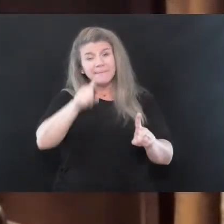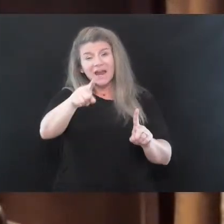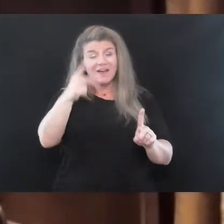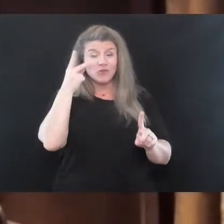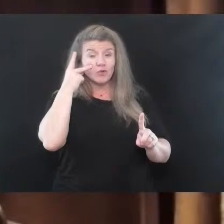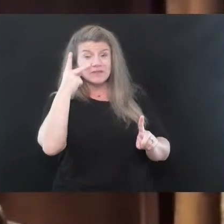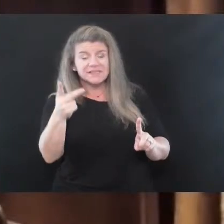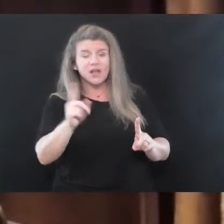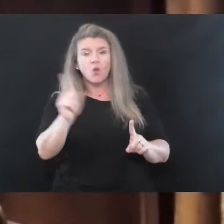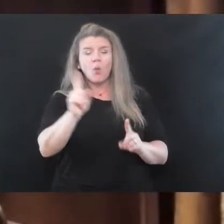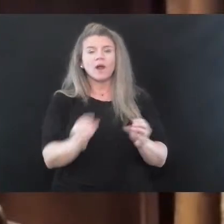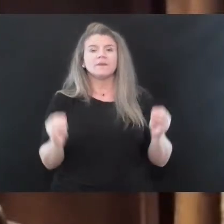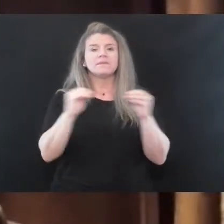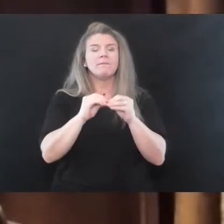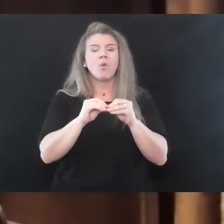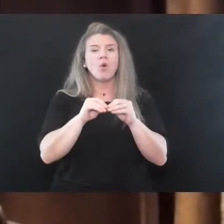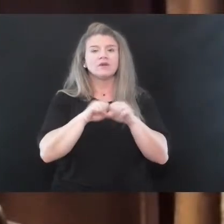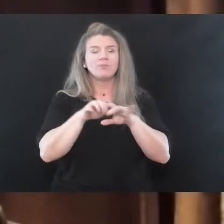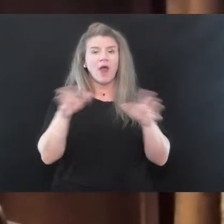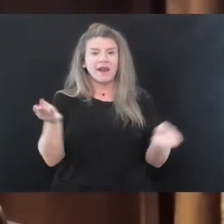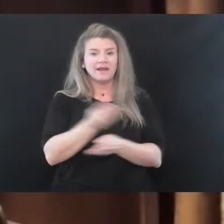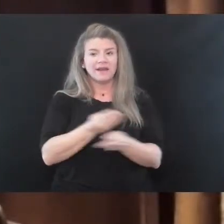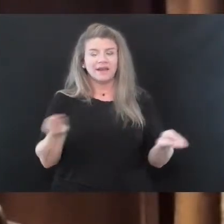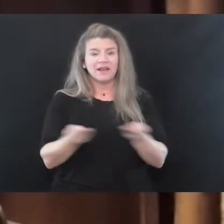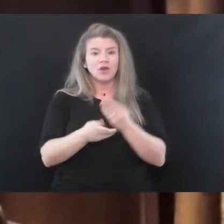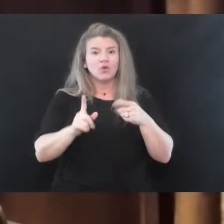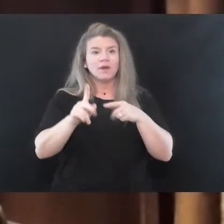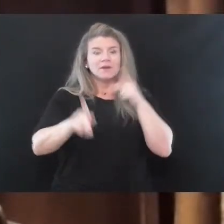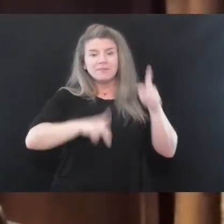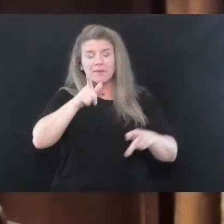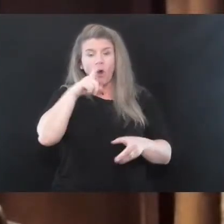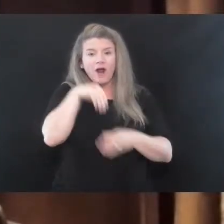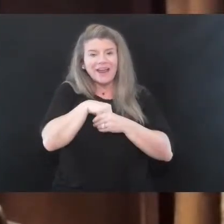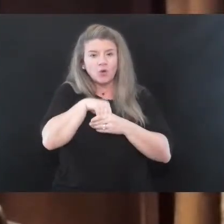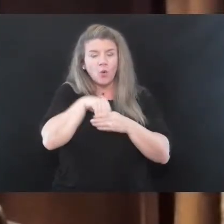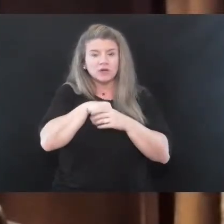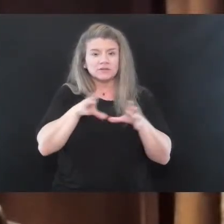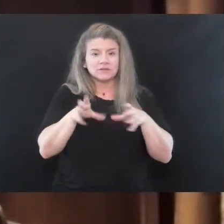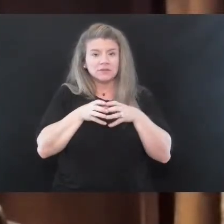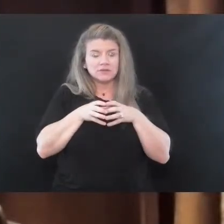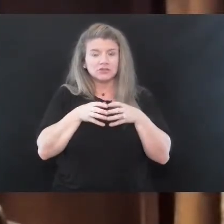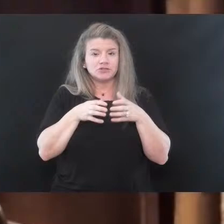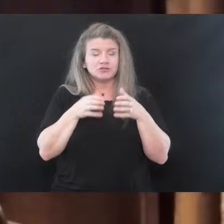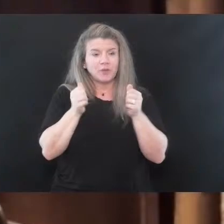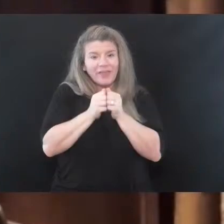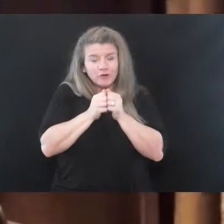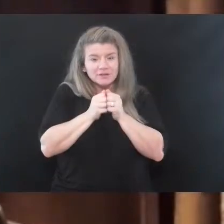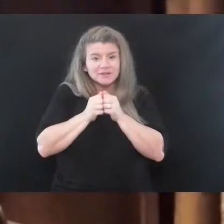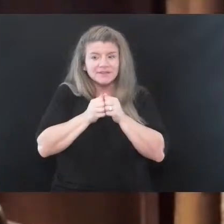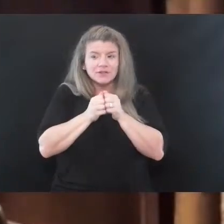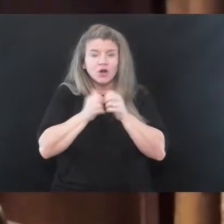more spread, it's really when people are indoors together, particularly indoors, without doing the